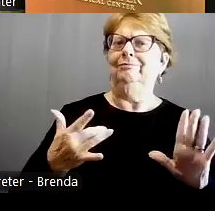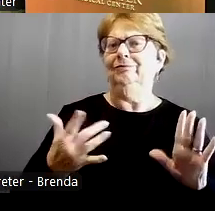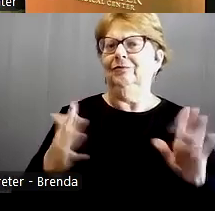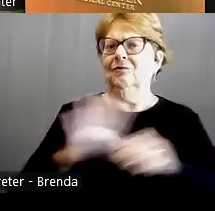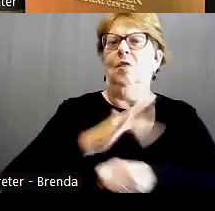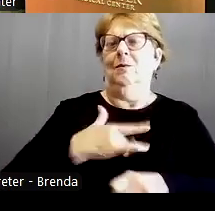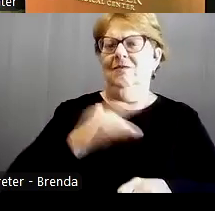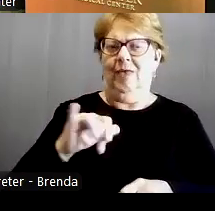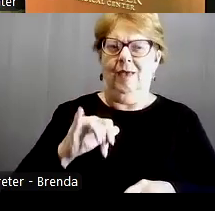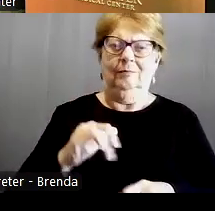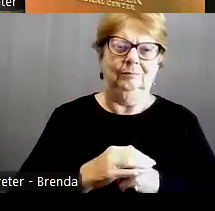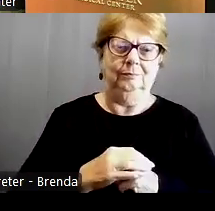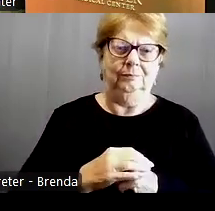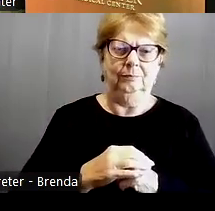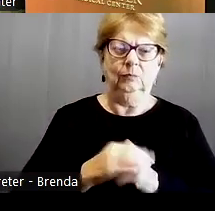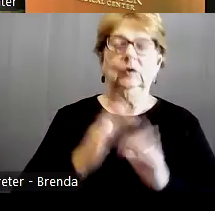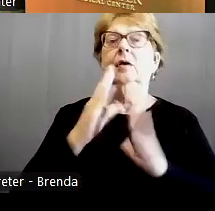some examples of that.